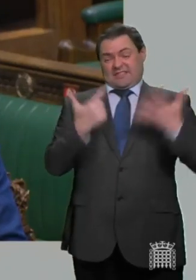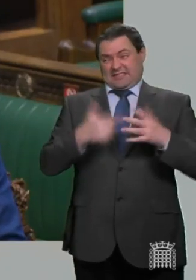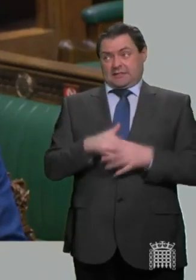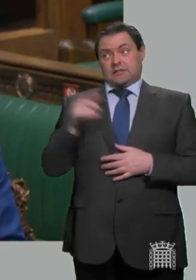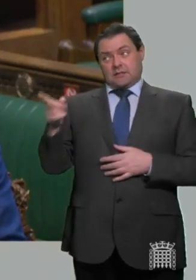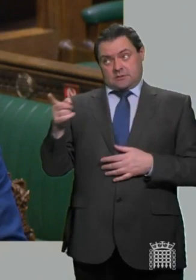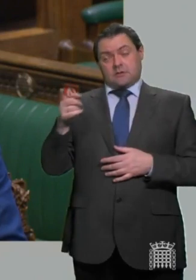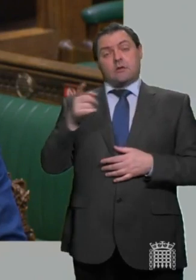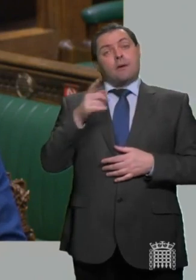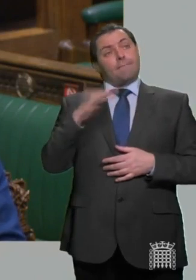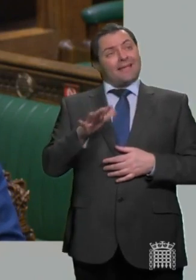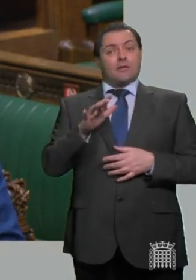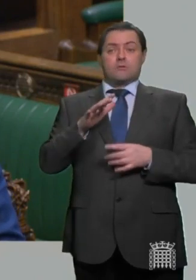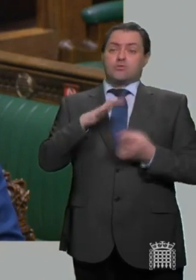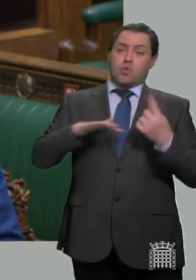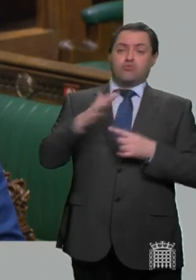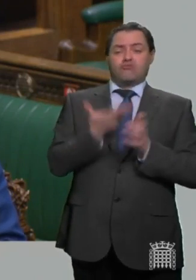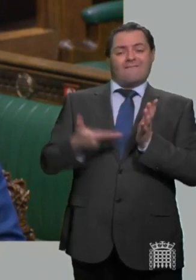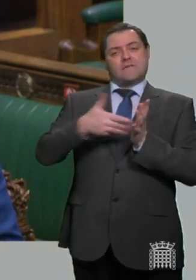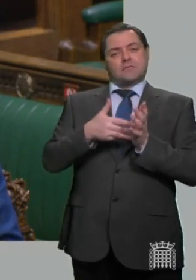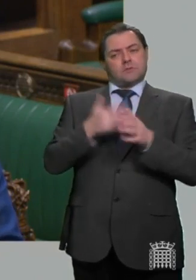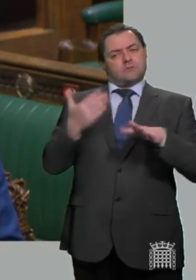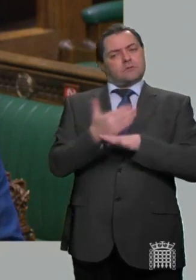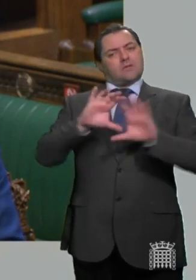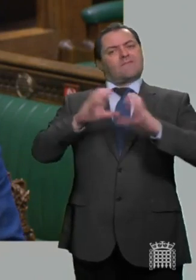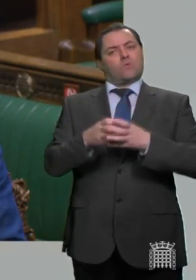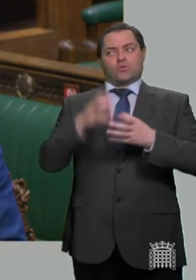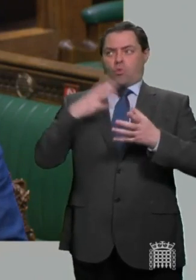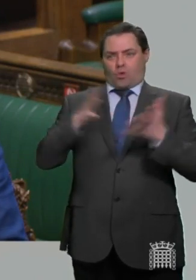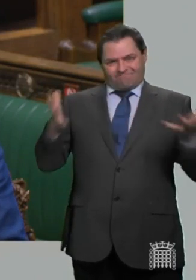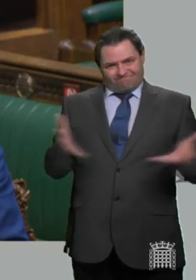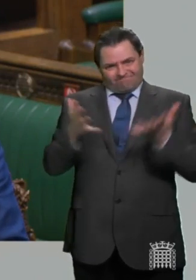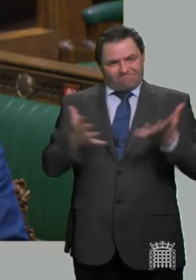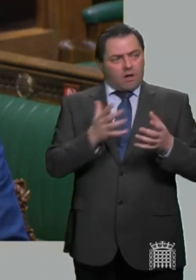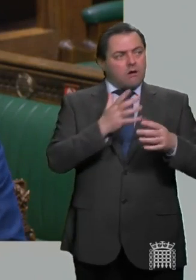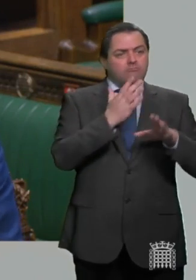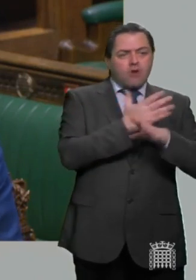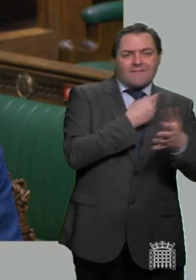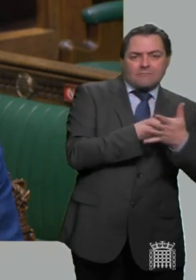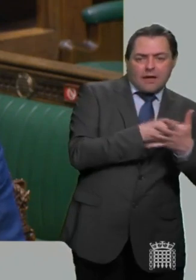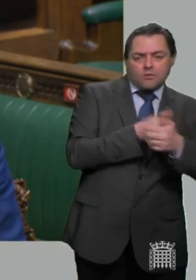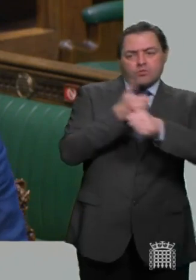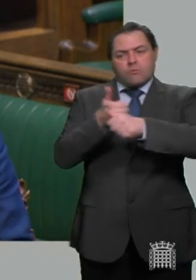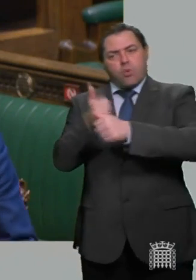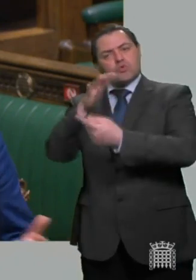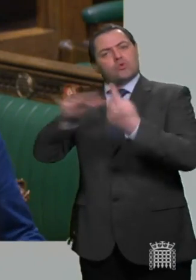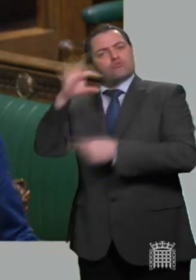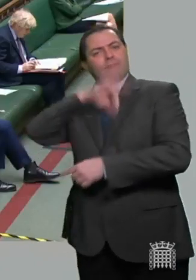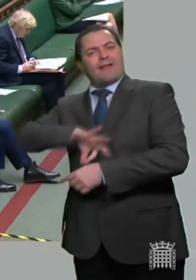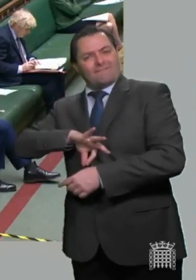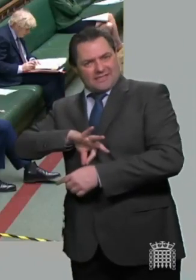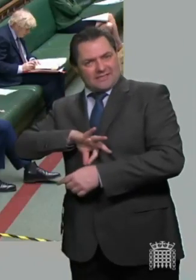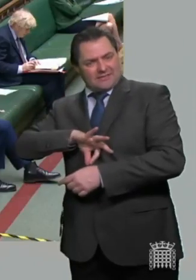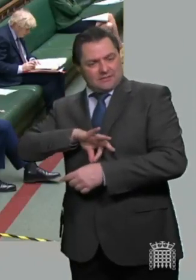Investment Task Force to catalyse a market for private capital seeking social outcomes as well as financial returns. And this country now